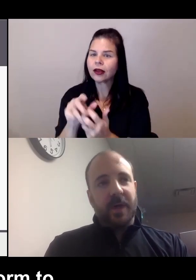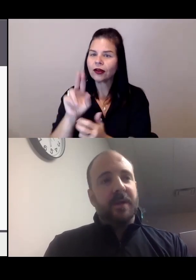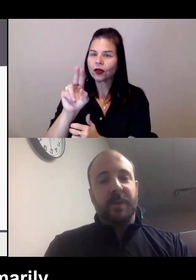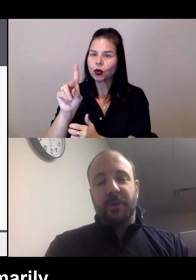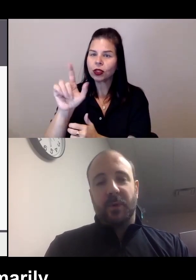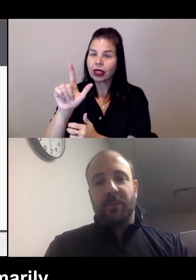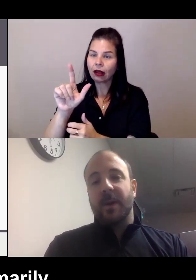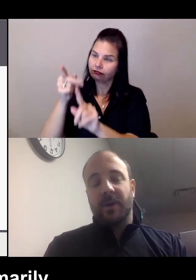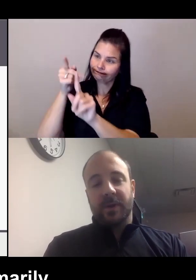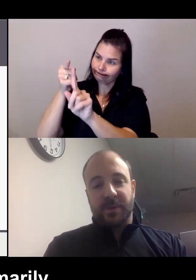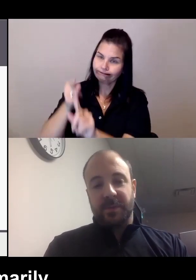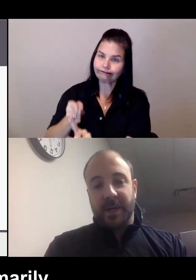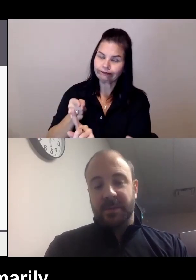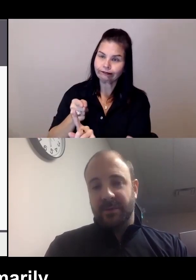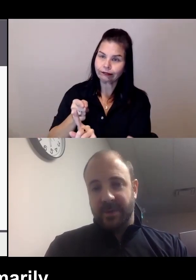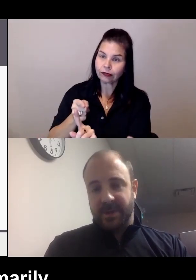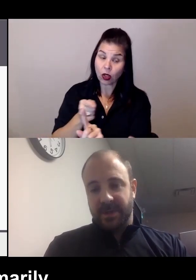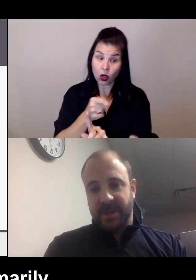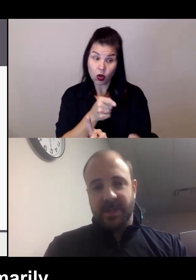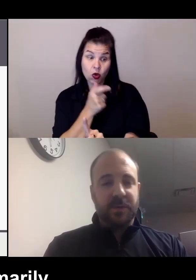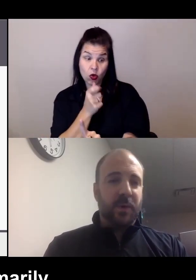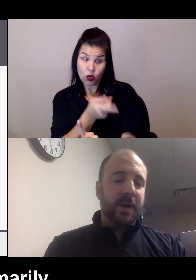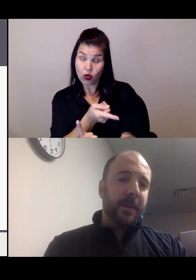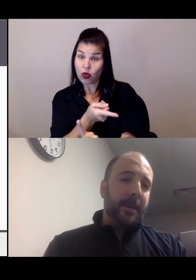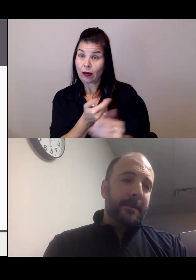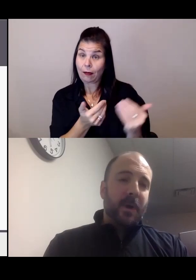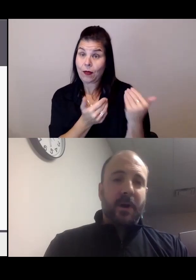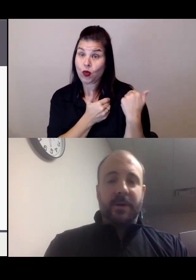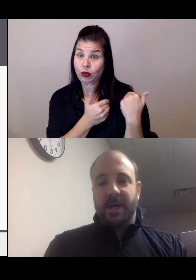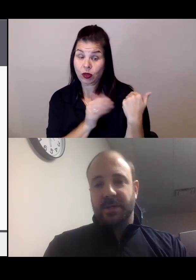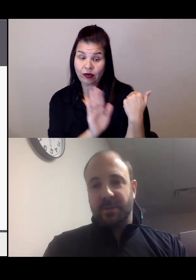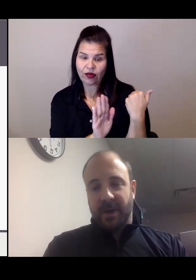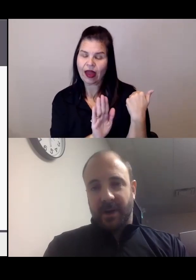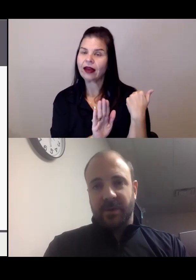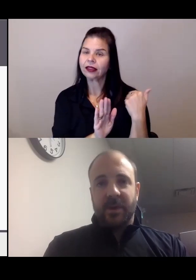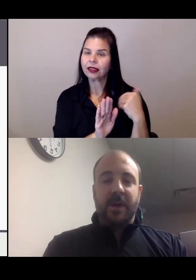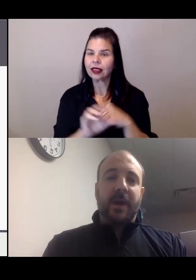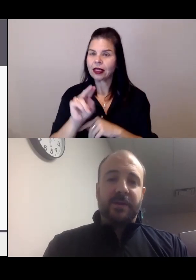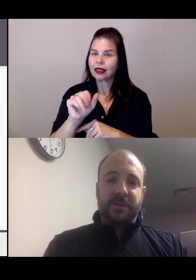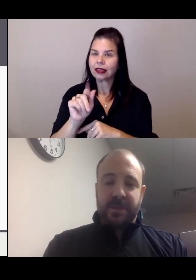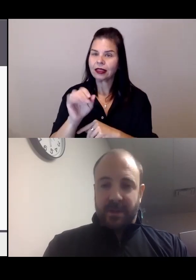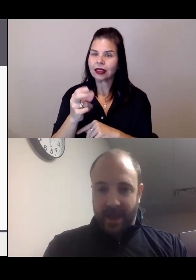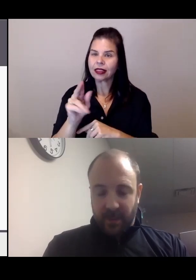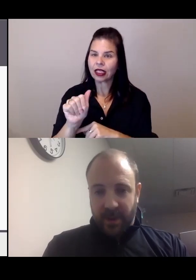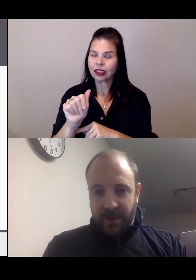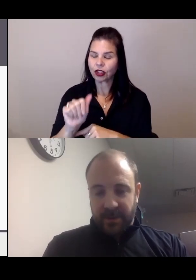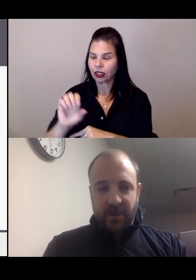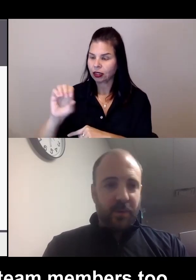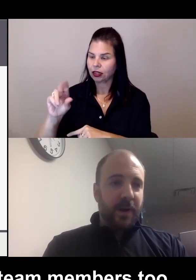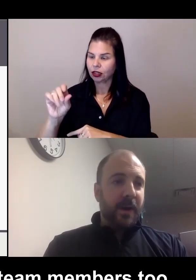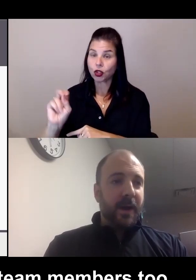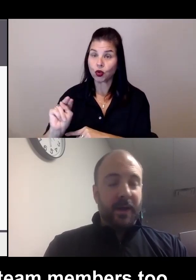principles. The people who are primarily responsible for the digitization work are Natasha Muiaz and Susan